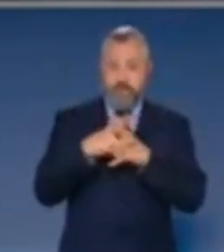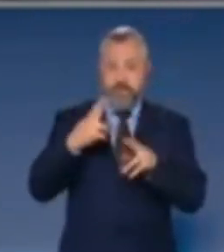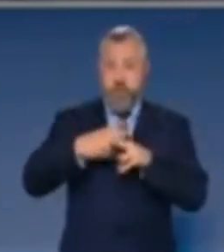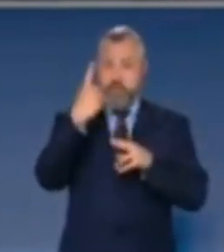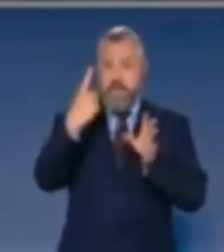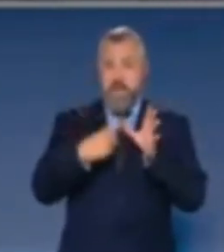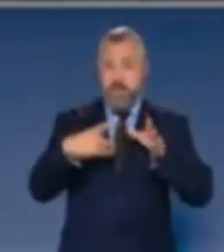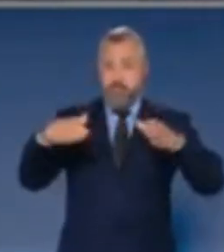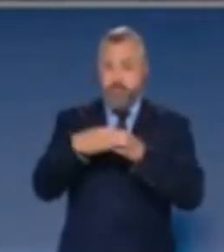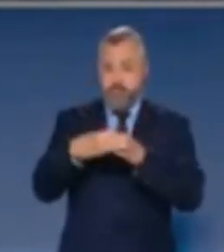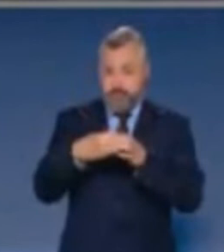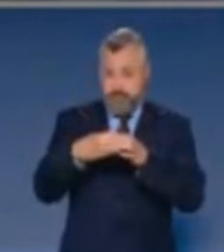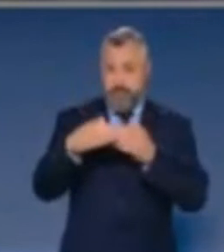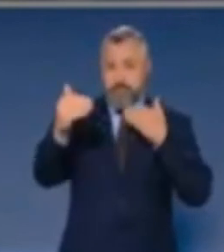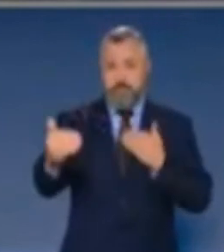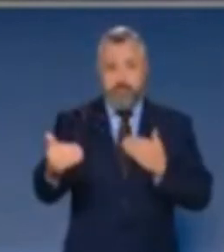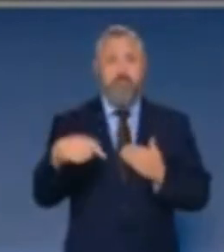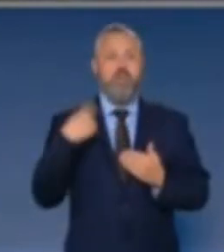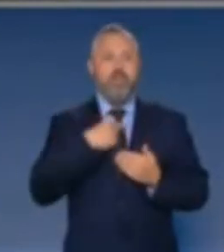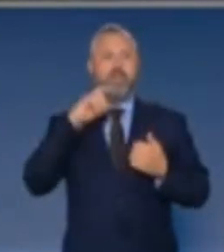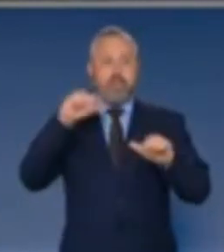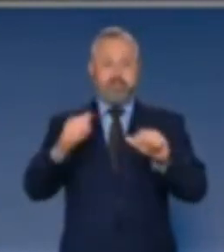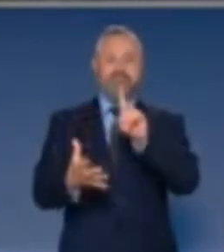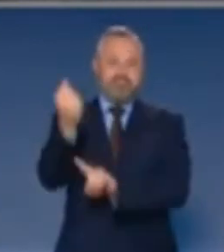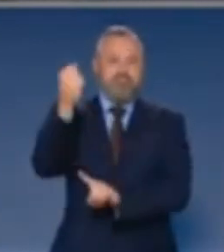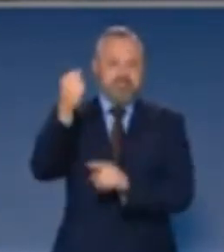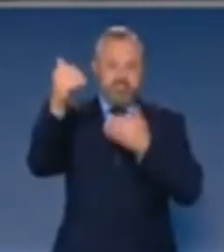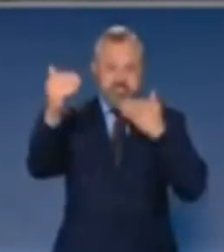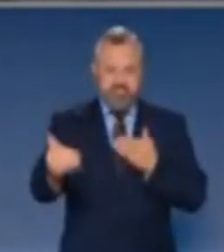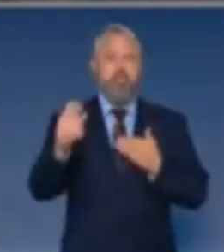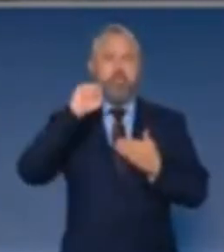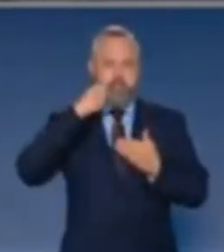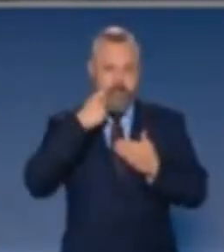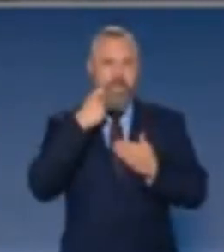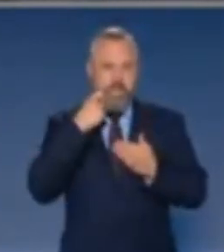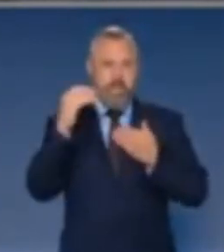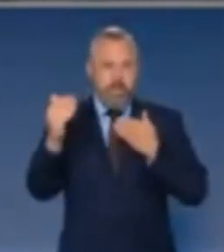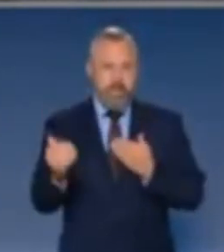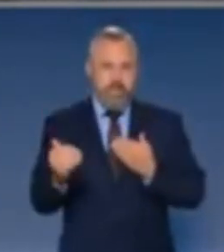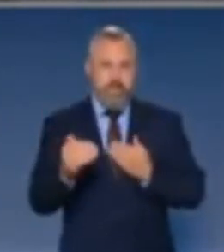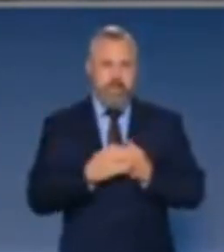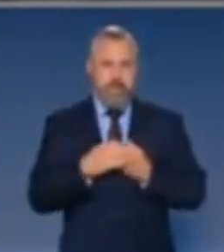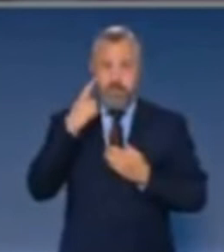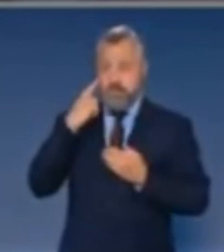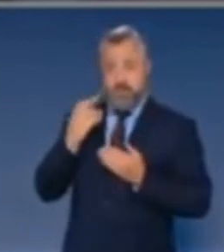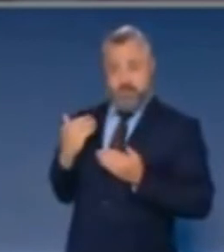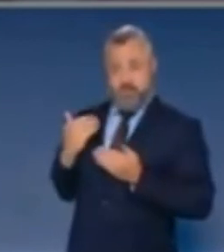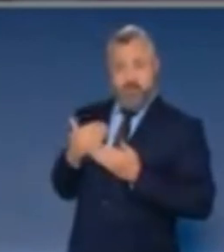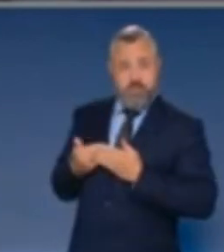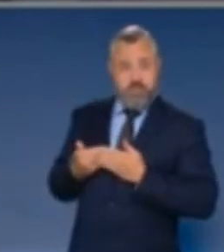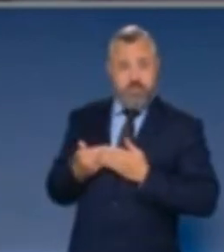all the advice that I have that. And to think through what we have seen this week, we went